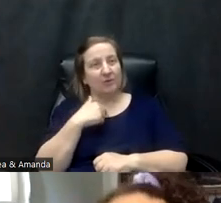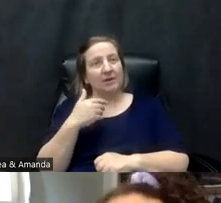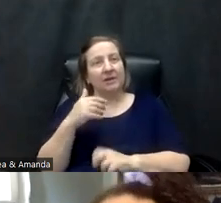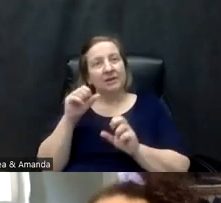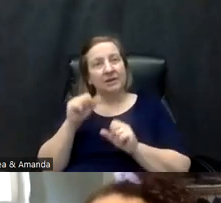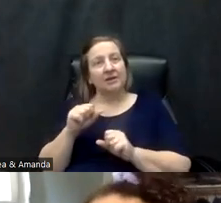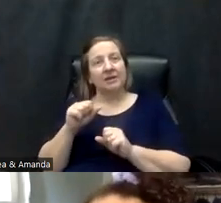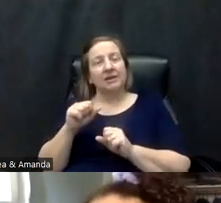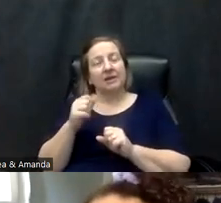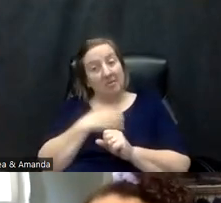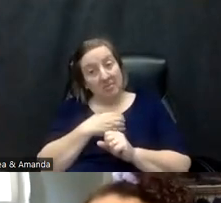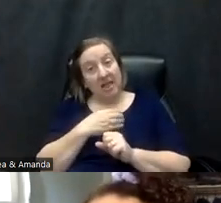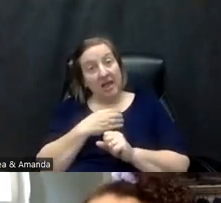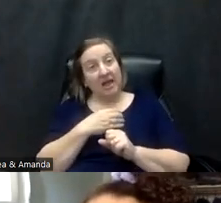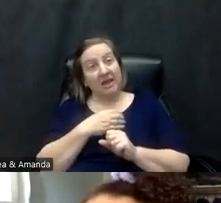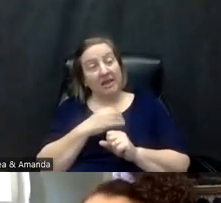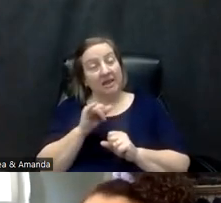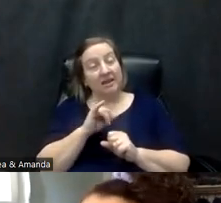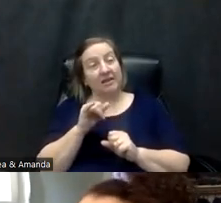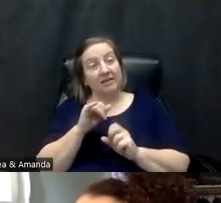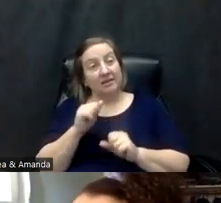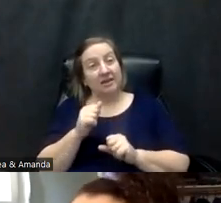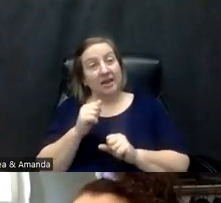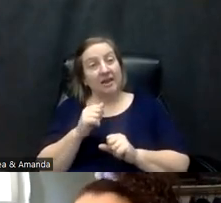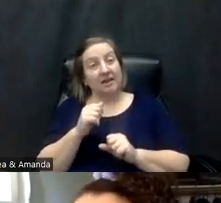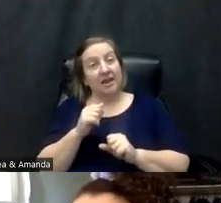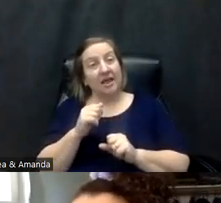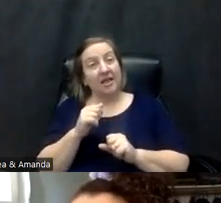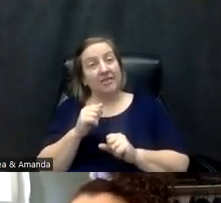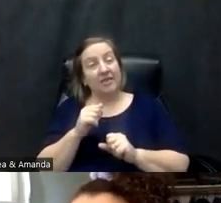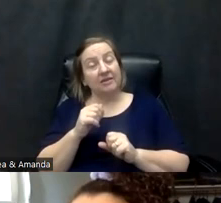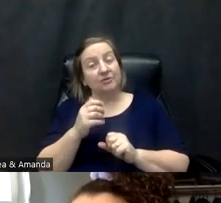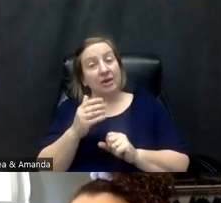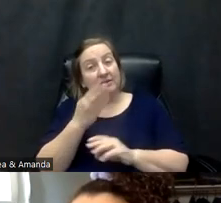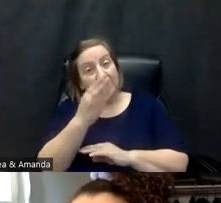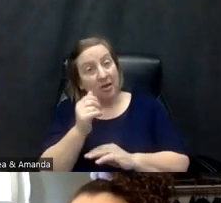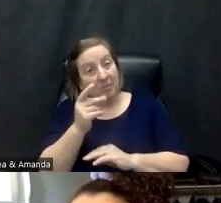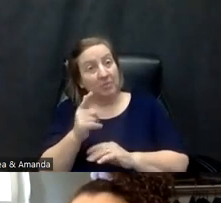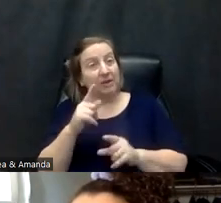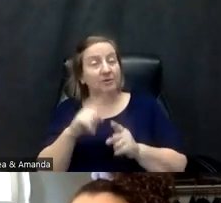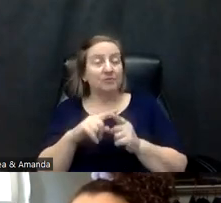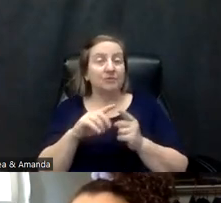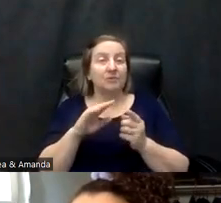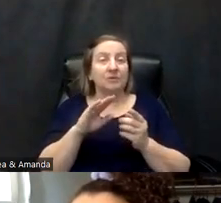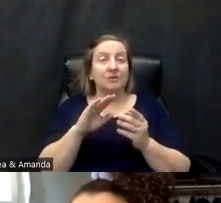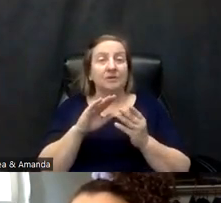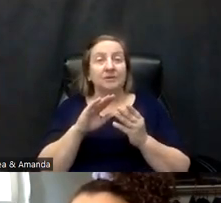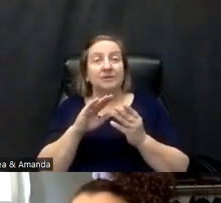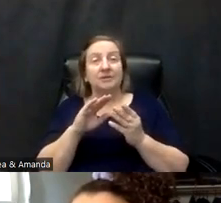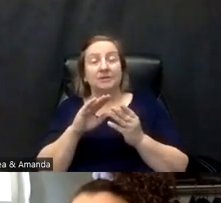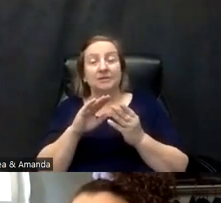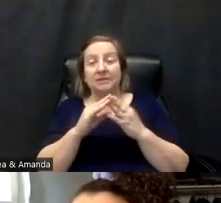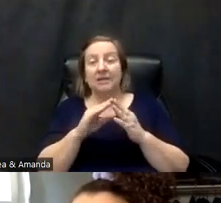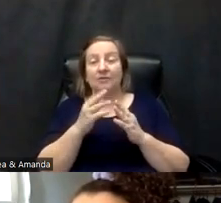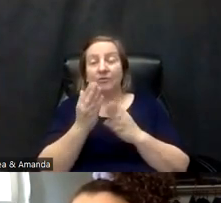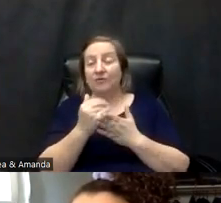can complainants in Portland can appeal to the Citizen Review Committee, and it's funny the cities I looked at